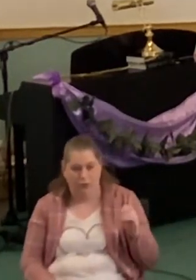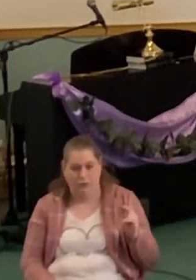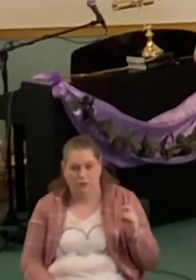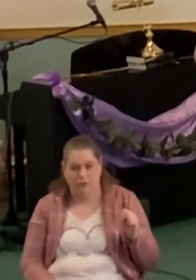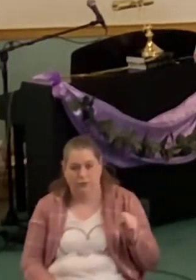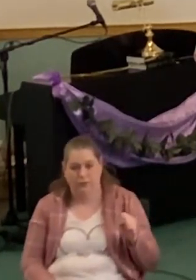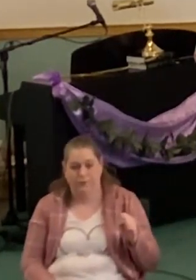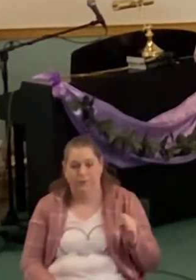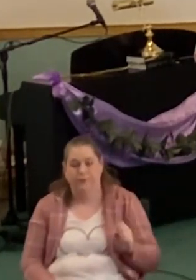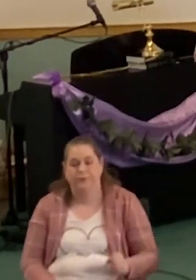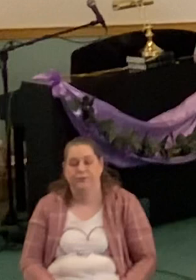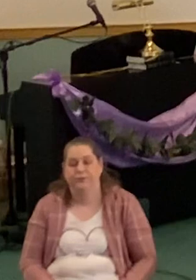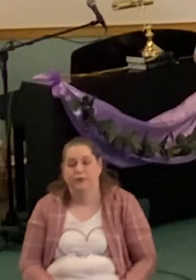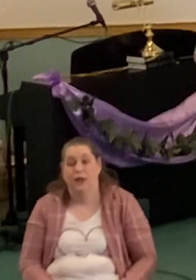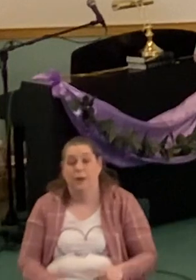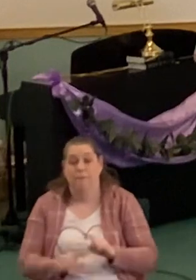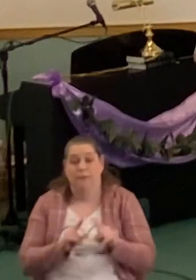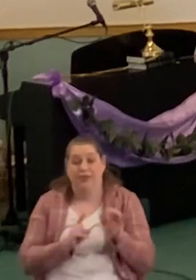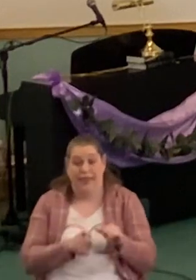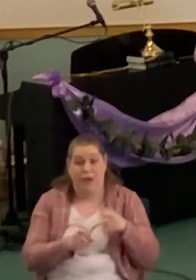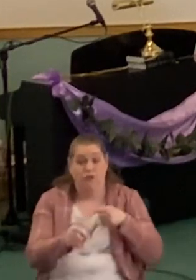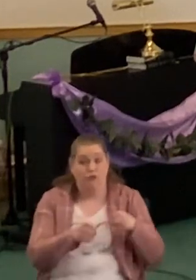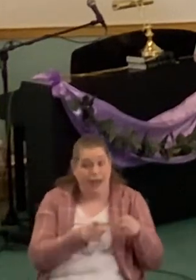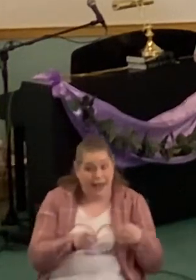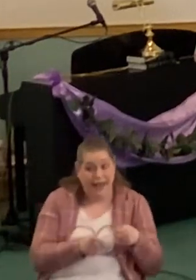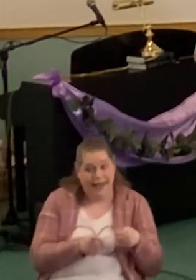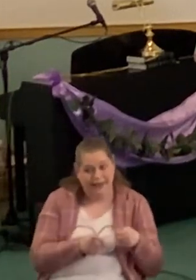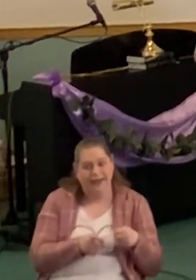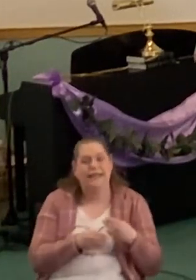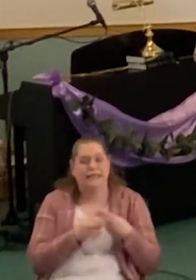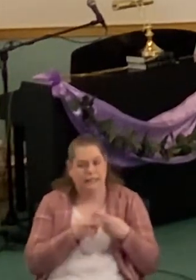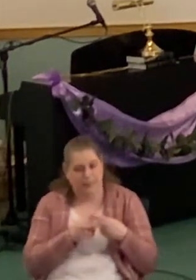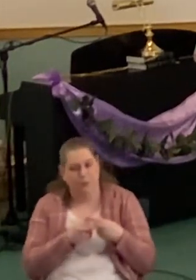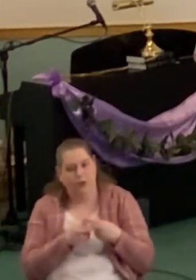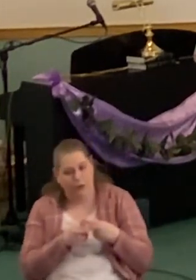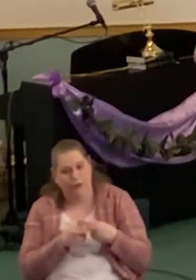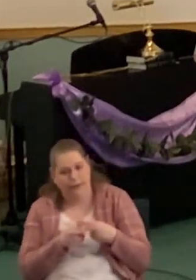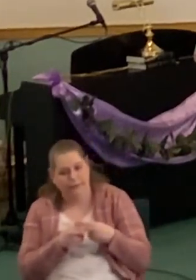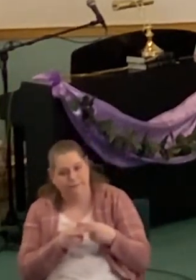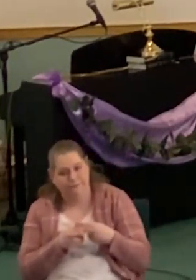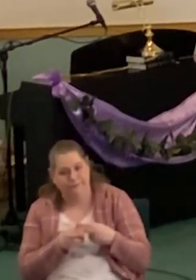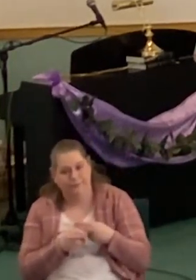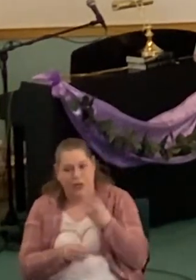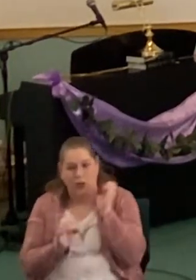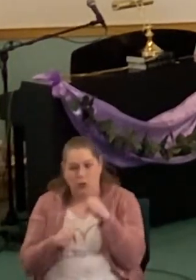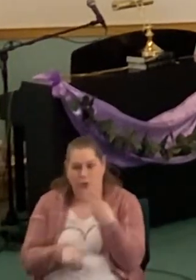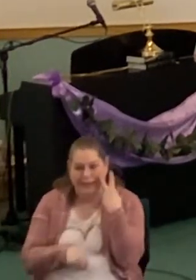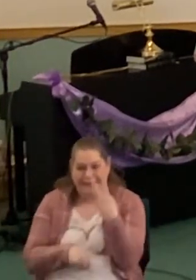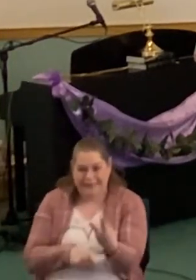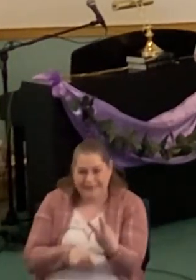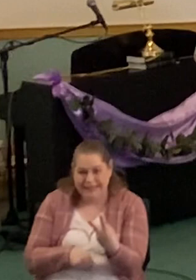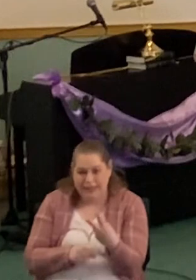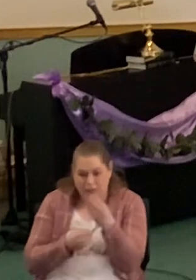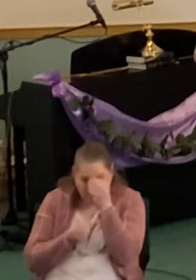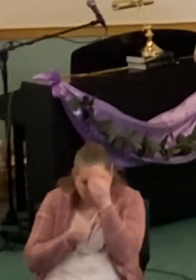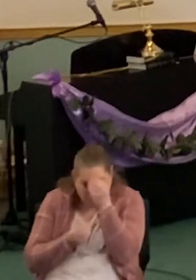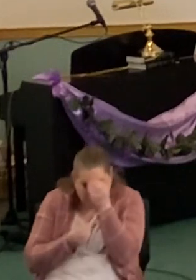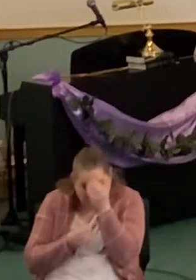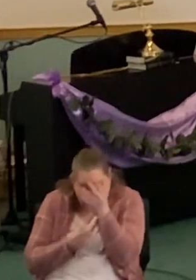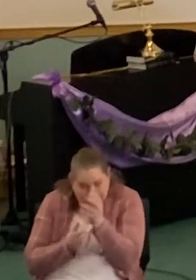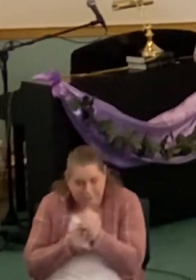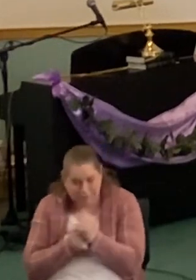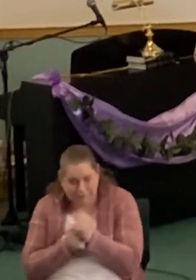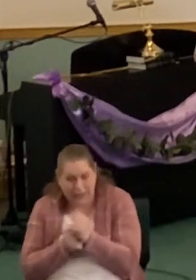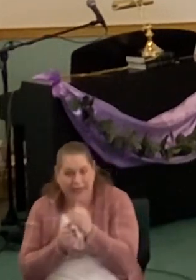But that reign of the Babylonians will be temporary, as we see a little hint of that at the end of verse